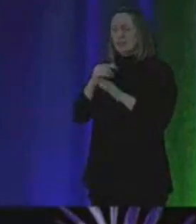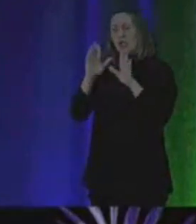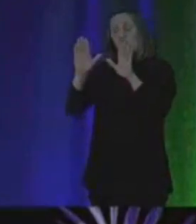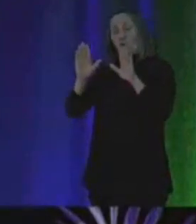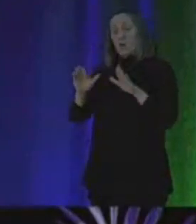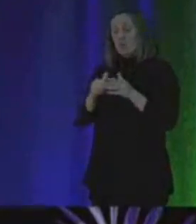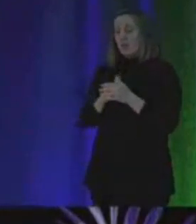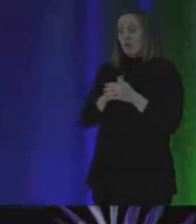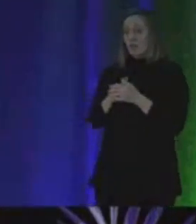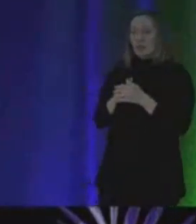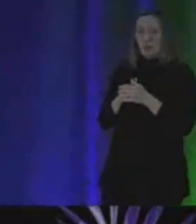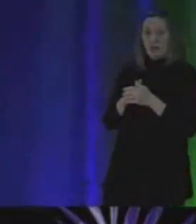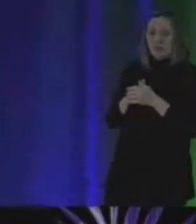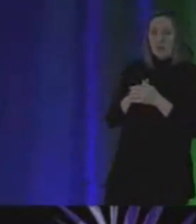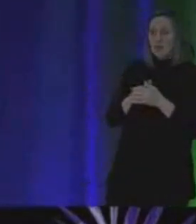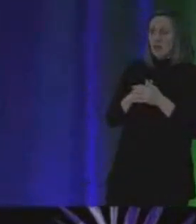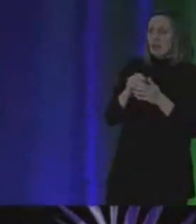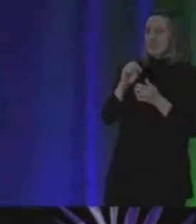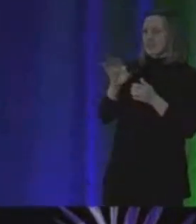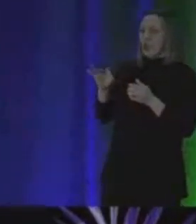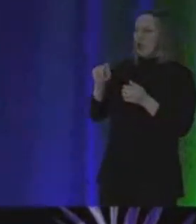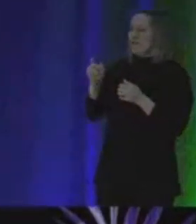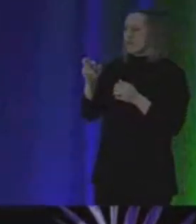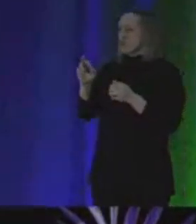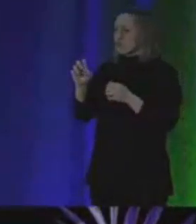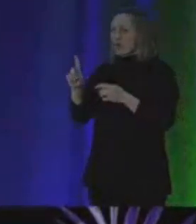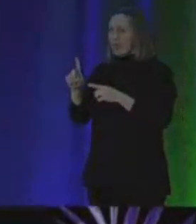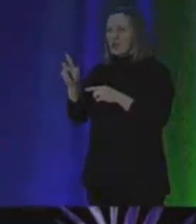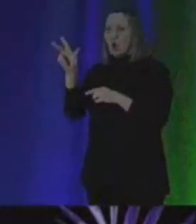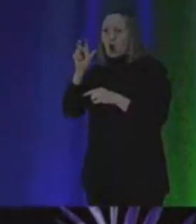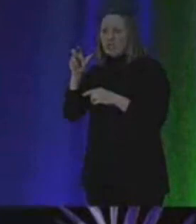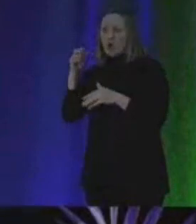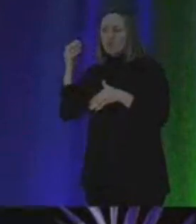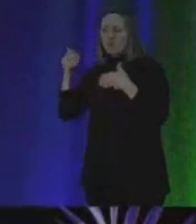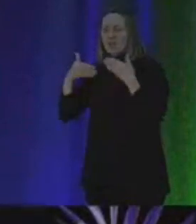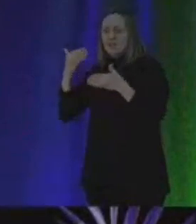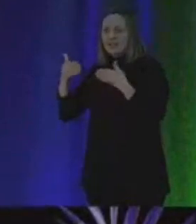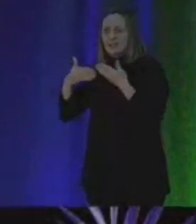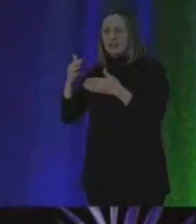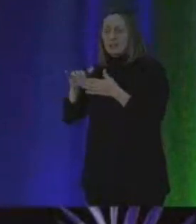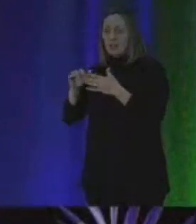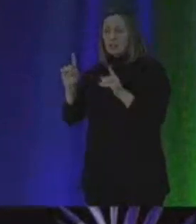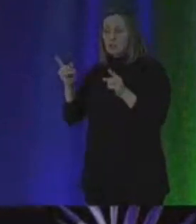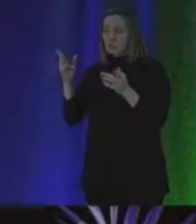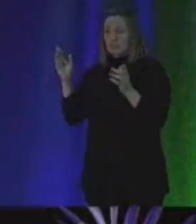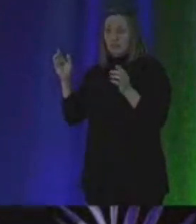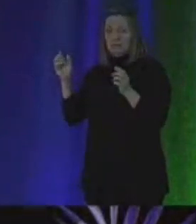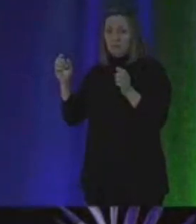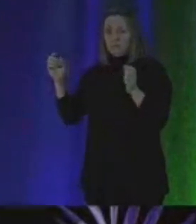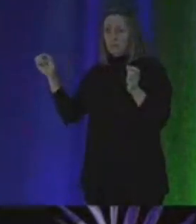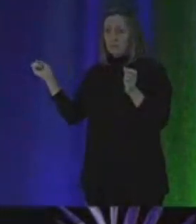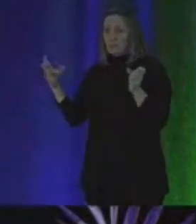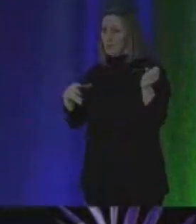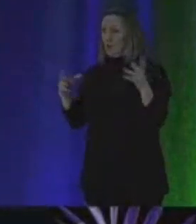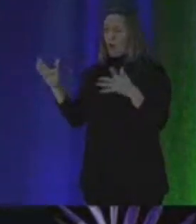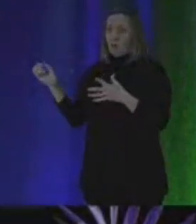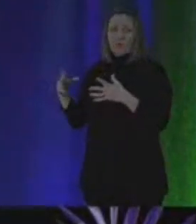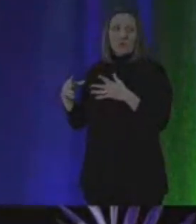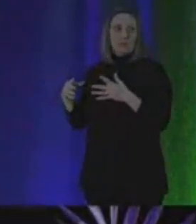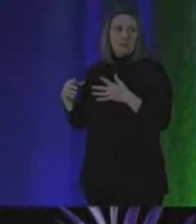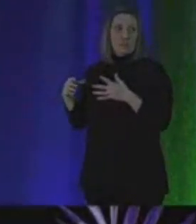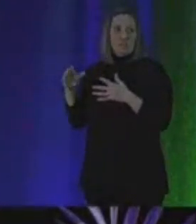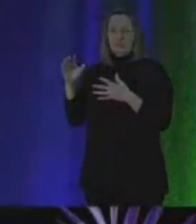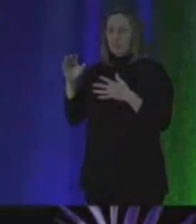You know, it's off-thread audio processing that I literally just throw arrays of floats